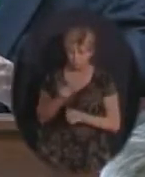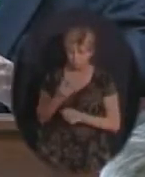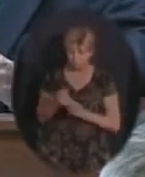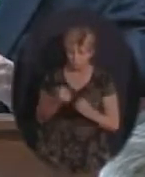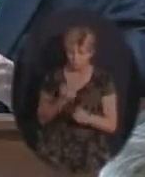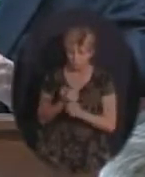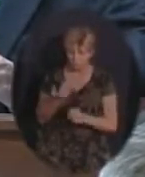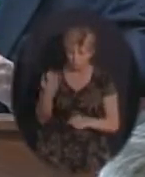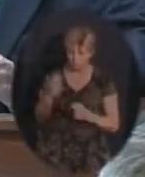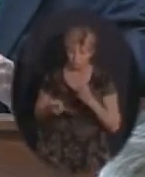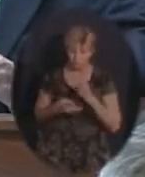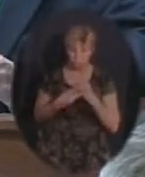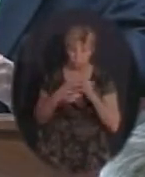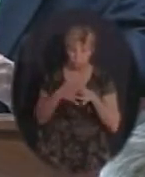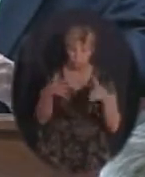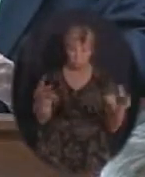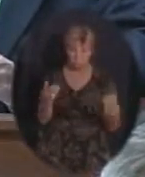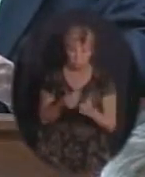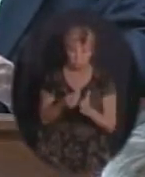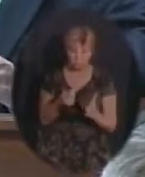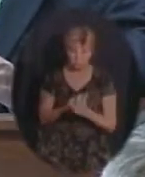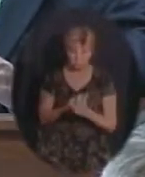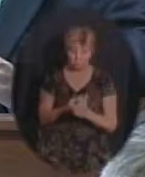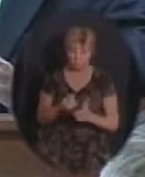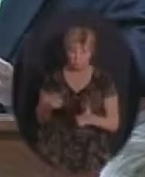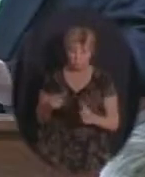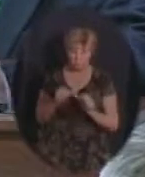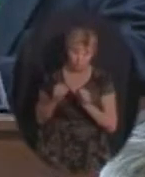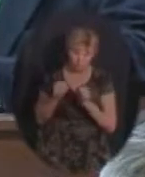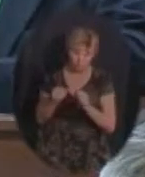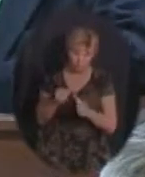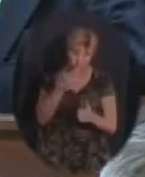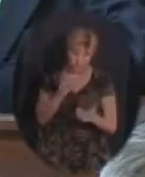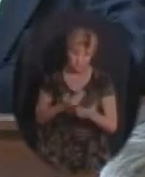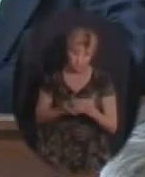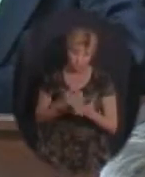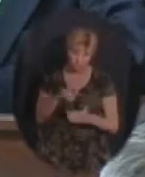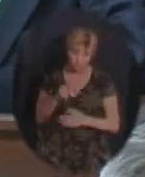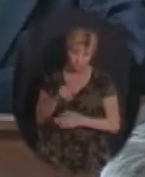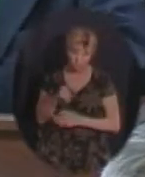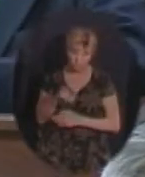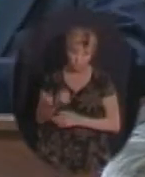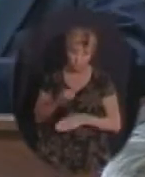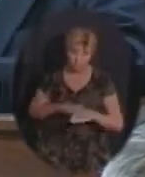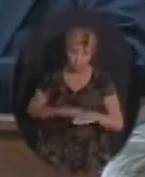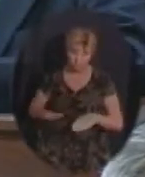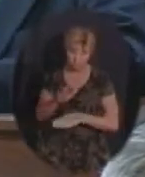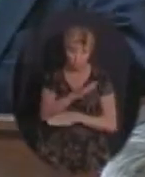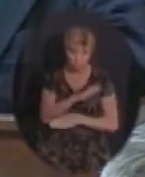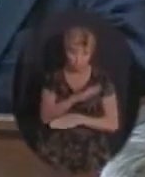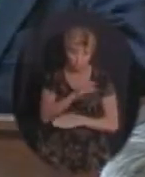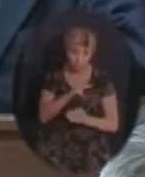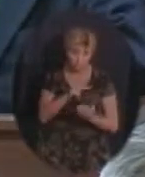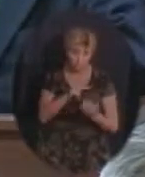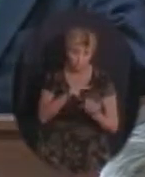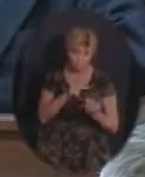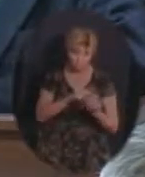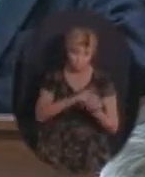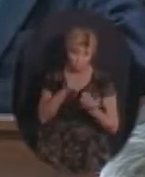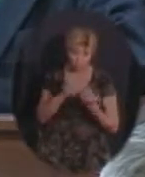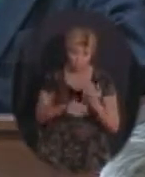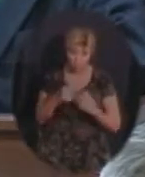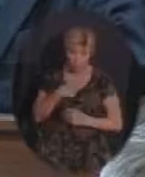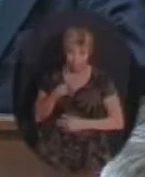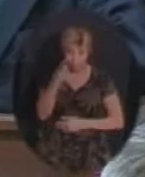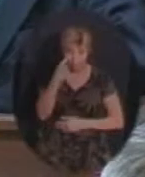maintained a very competitive rate on your program. And so I think we have good news to share with you all, and again, we're going to hammer those things out,